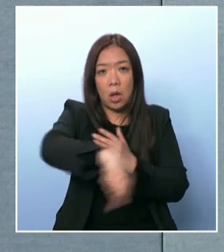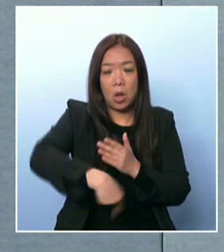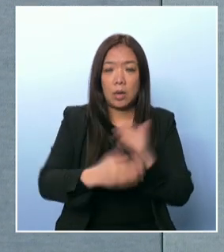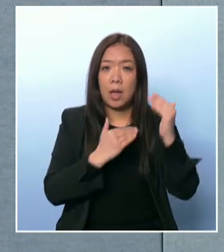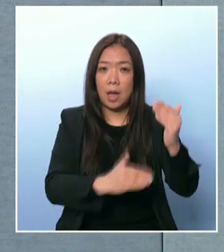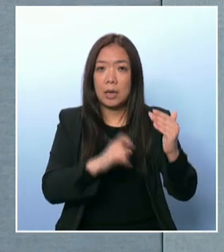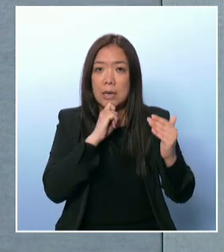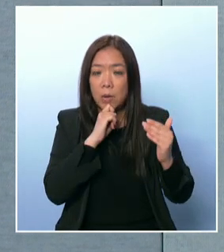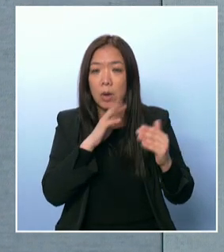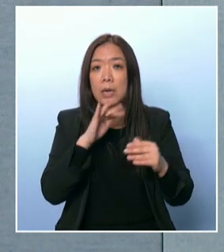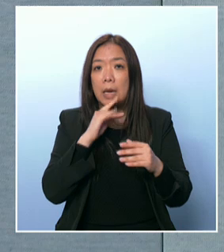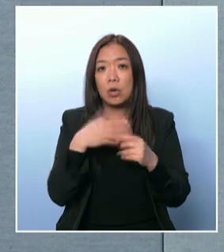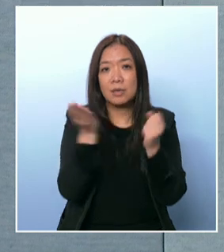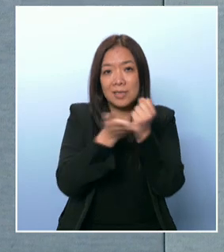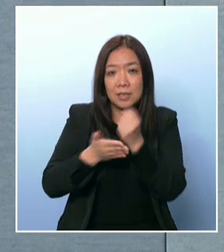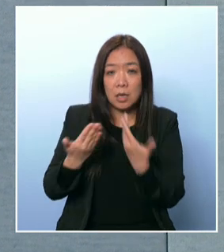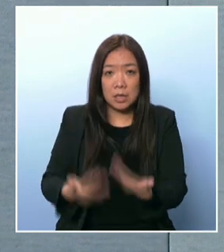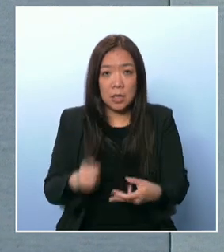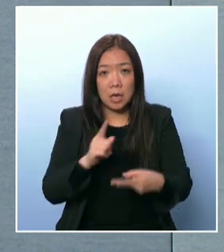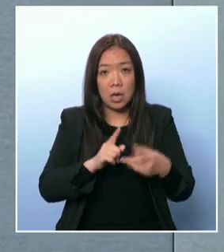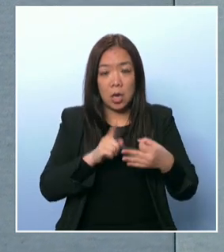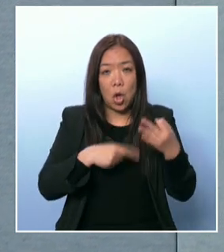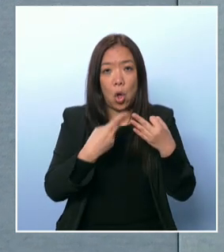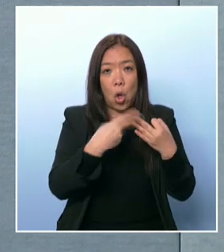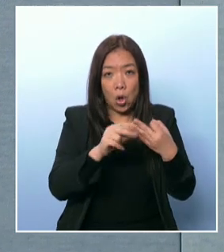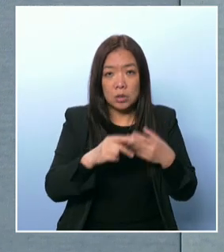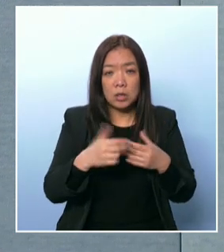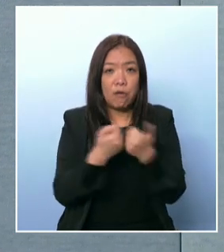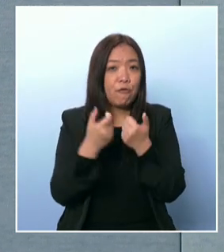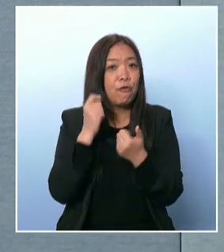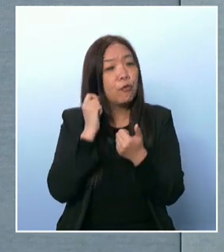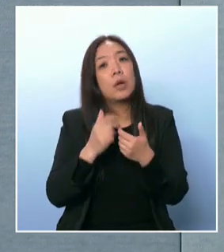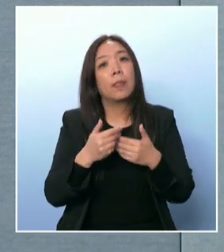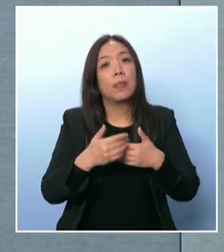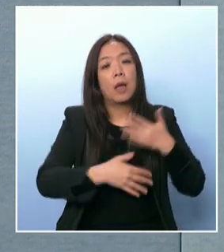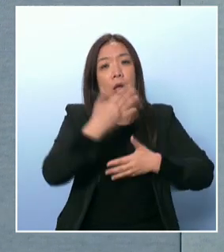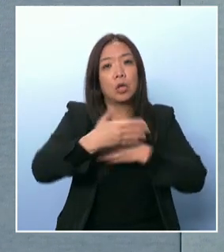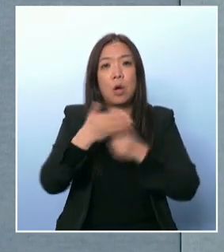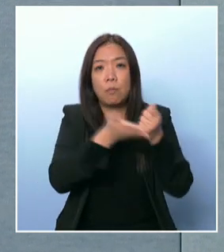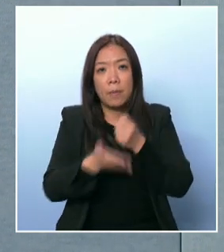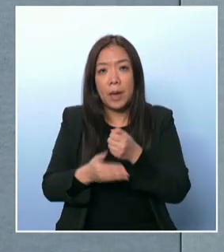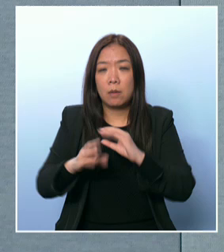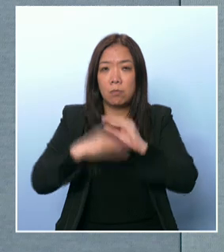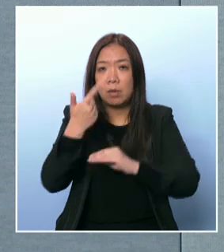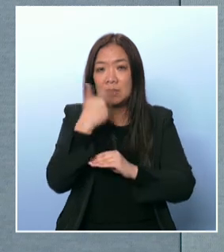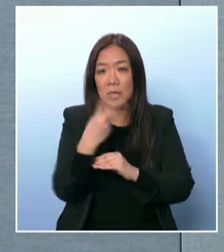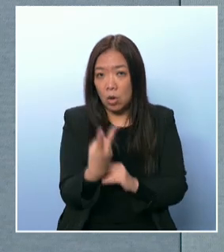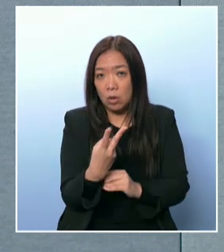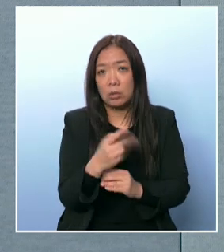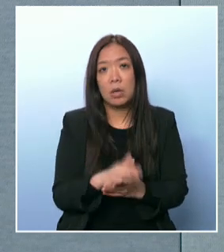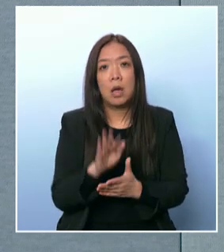will support the proposal. Now, with the limited space at the campus, the existing Madam S.H. Ho